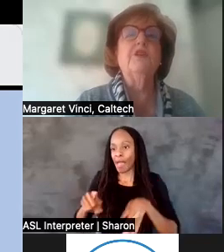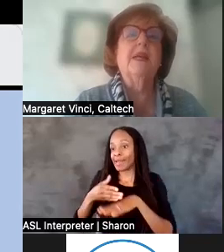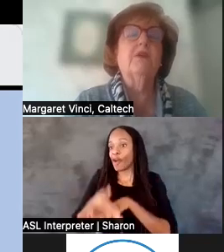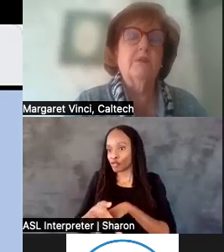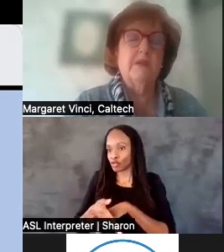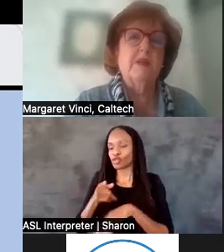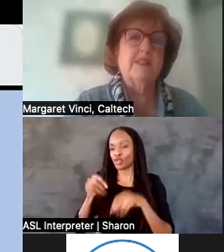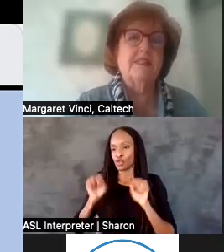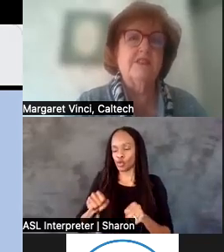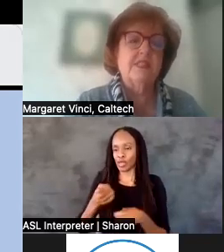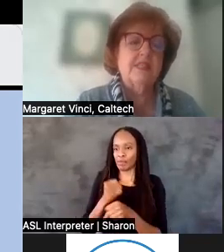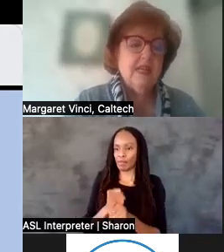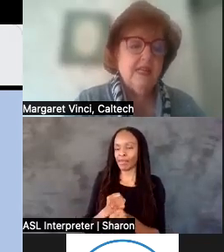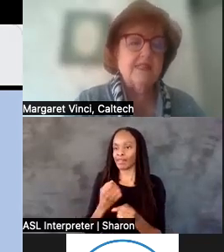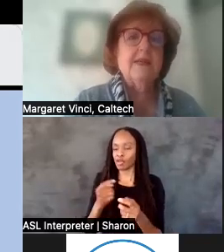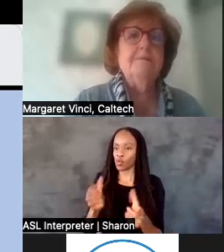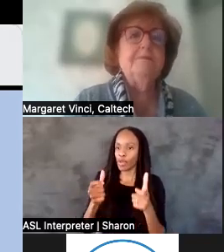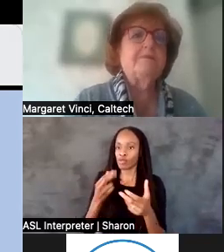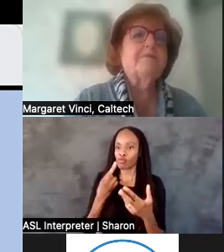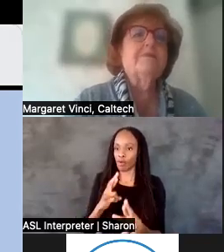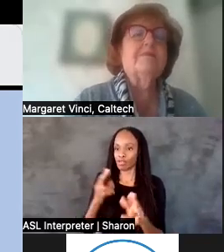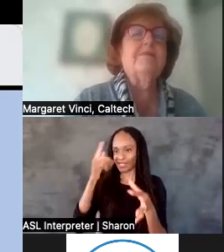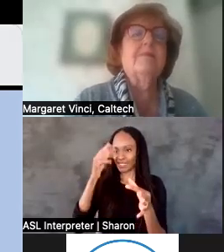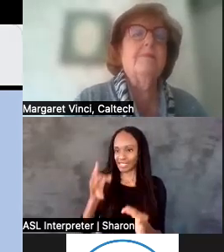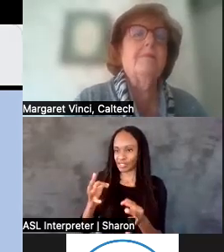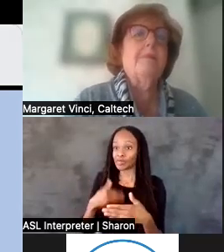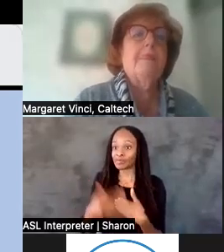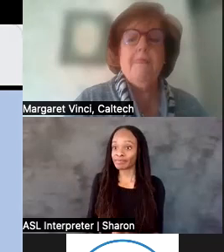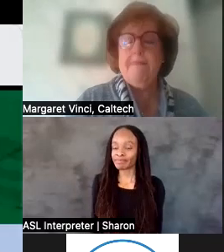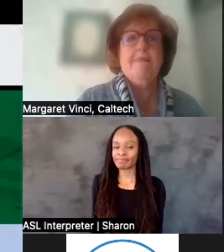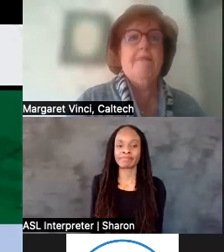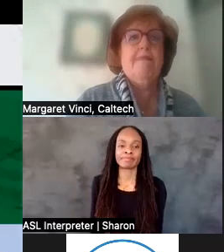for you to make quick response decisions. Next slide.